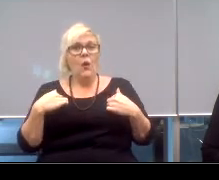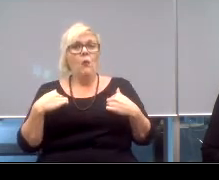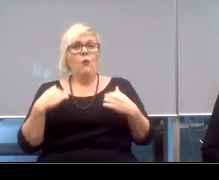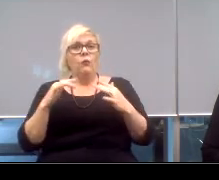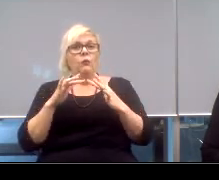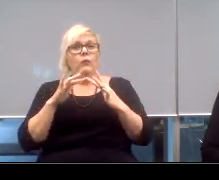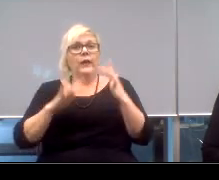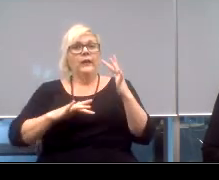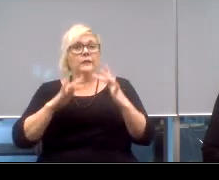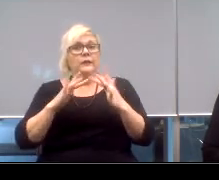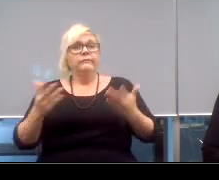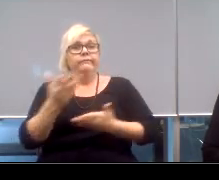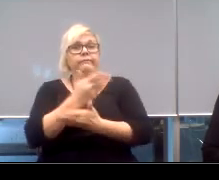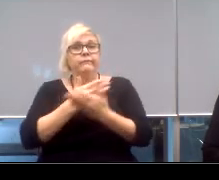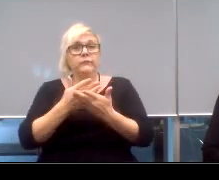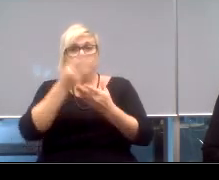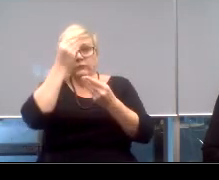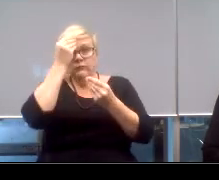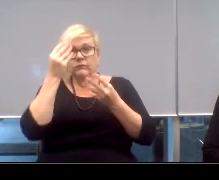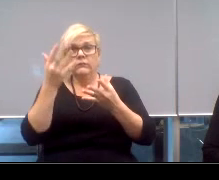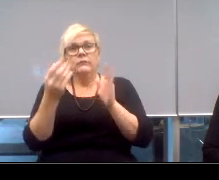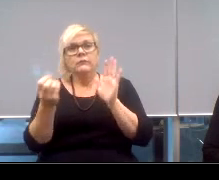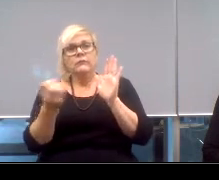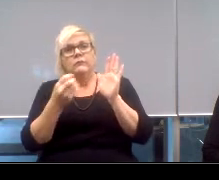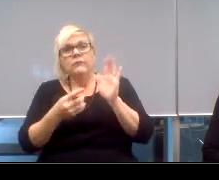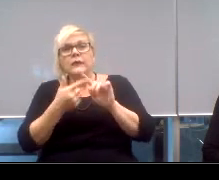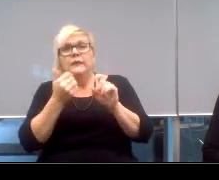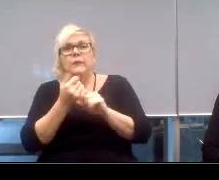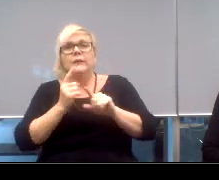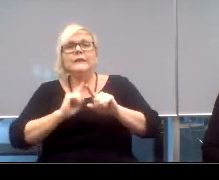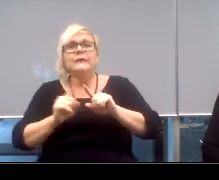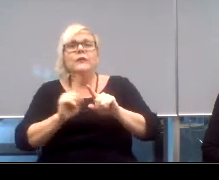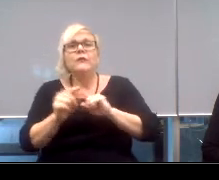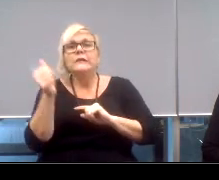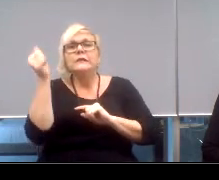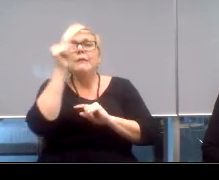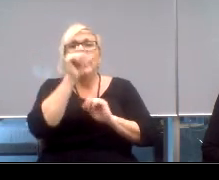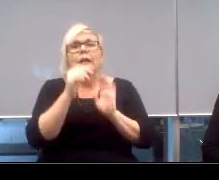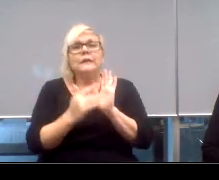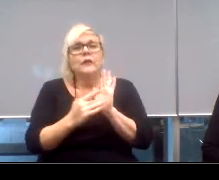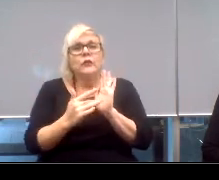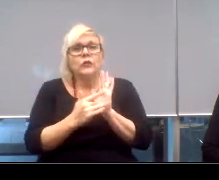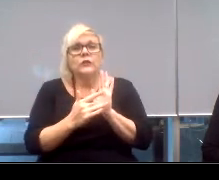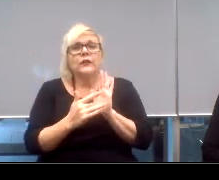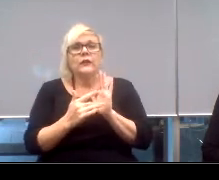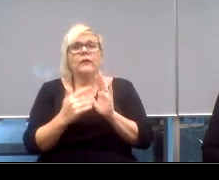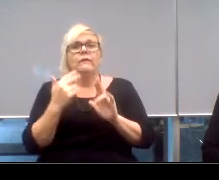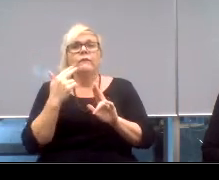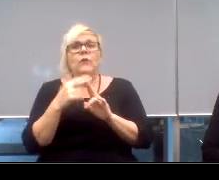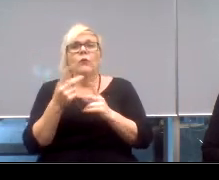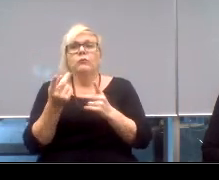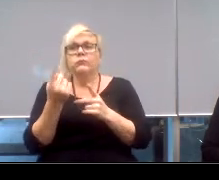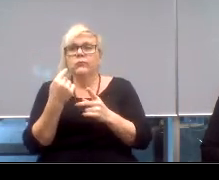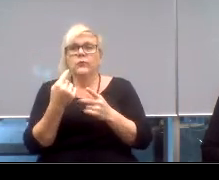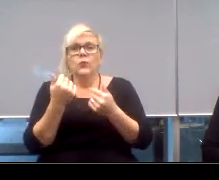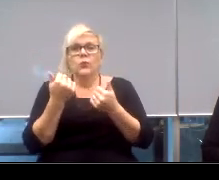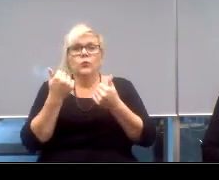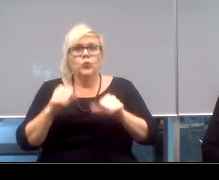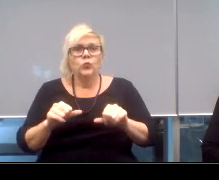to inform viewers of examples of various smart technologies in deployment and development, and indeed